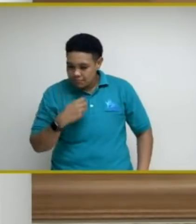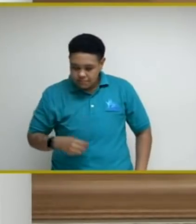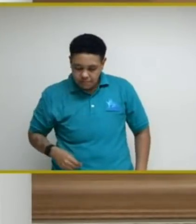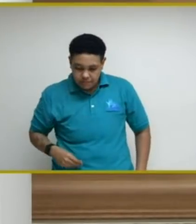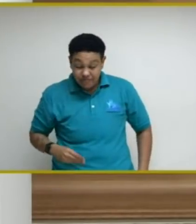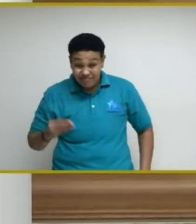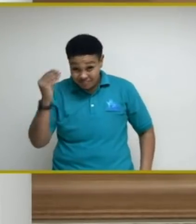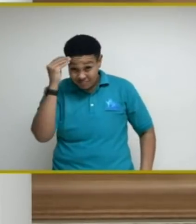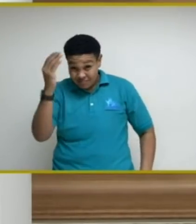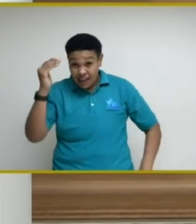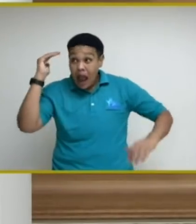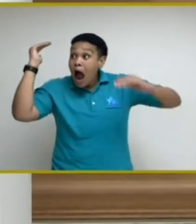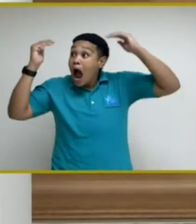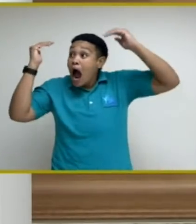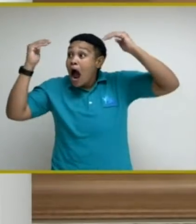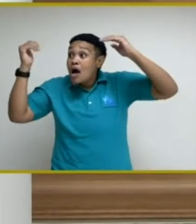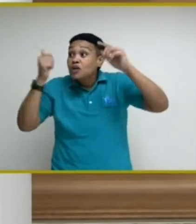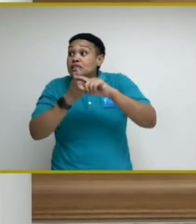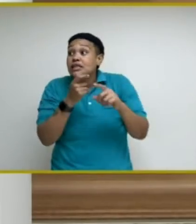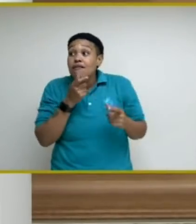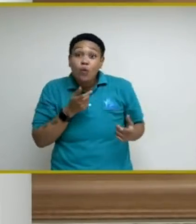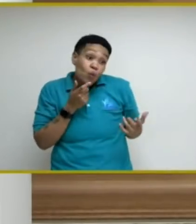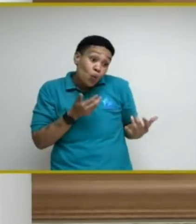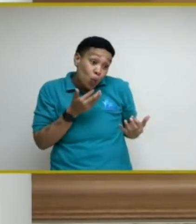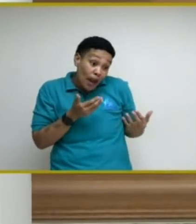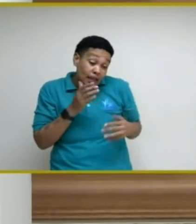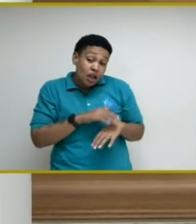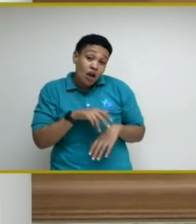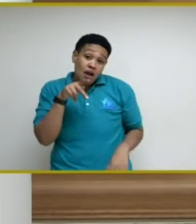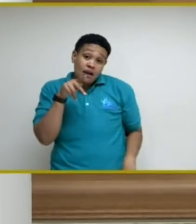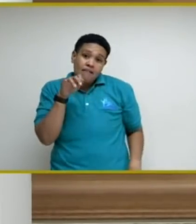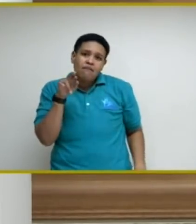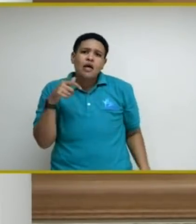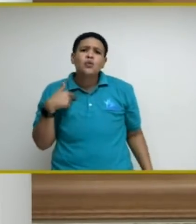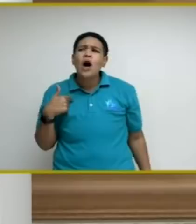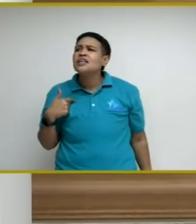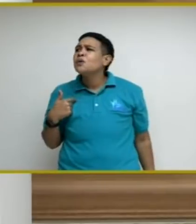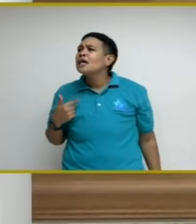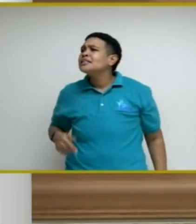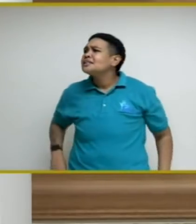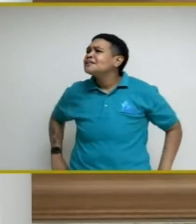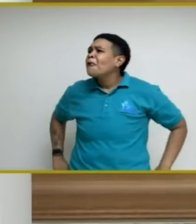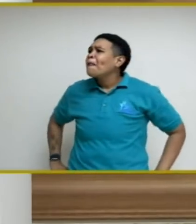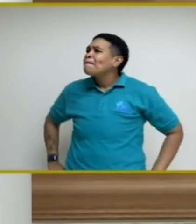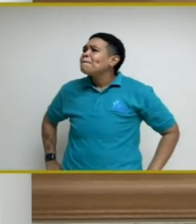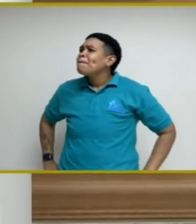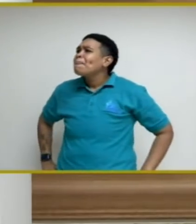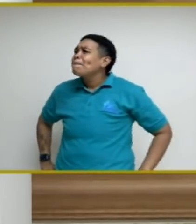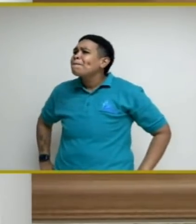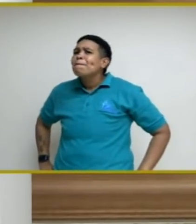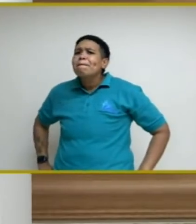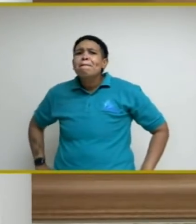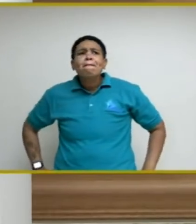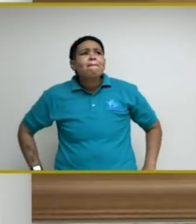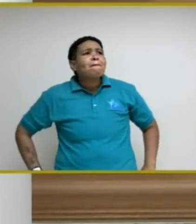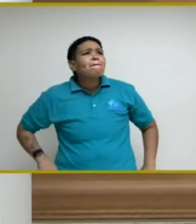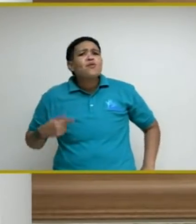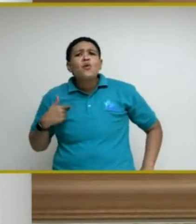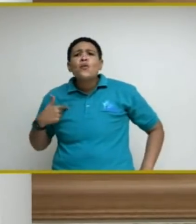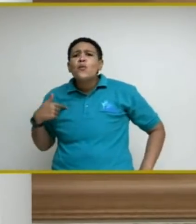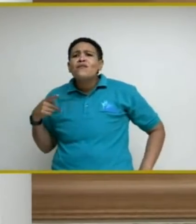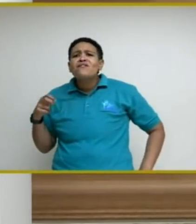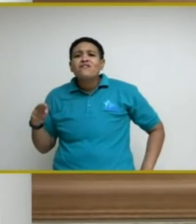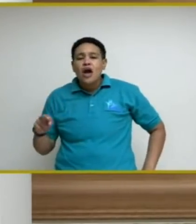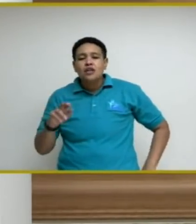the adults who may be waiting on Pfizer as a first dose don't wait unless there's